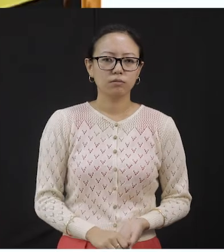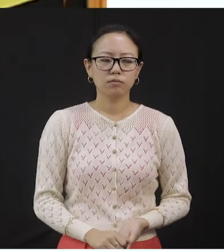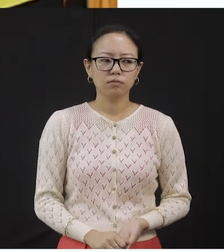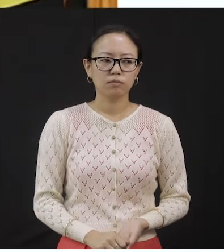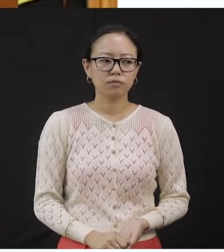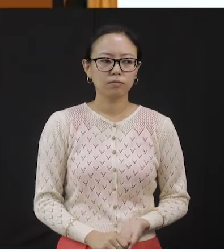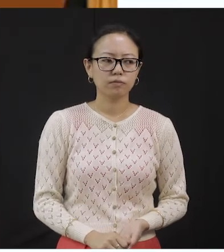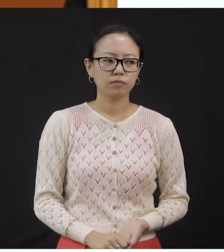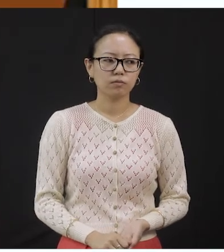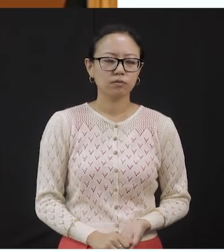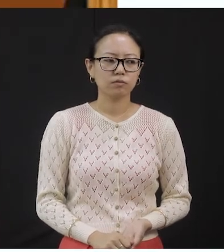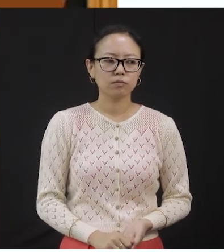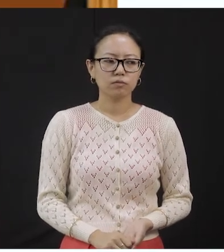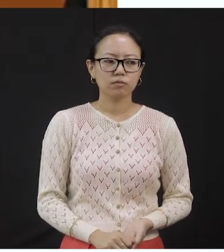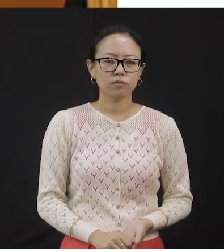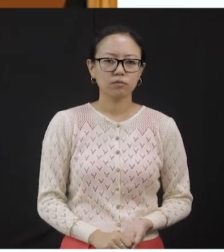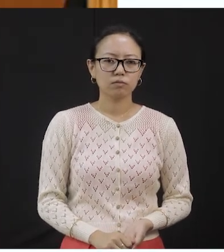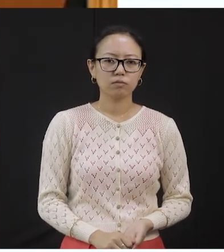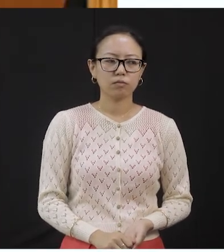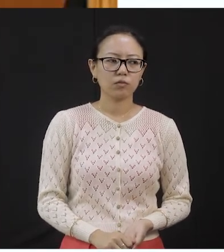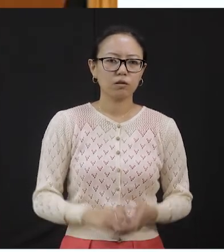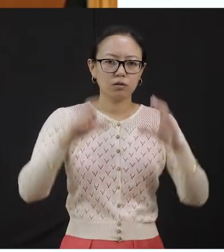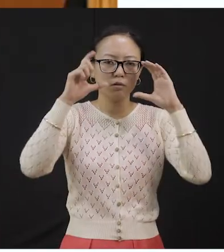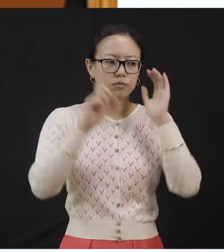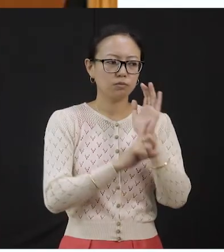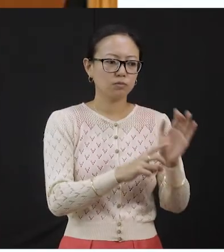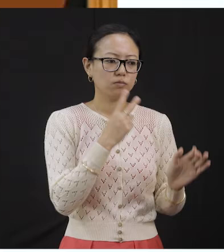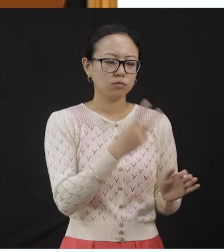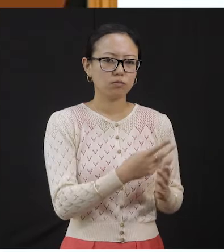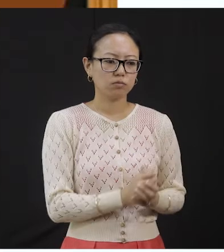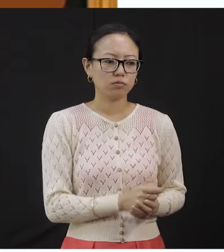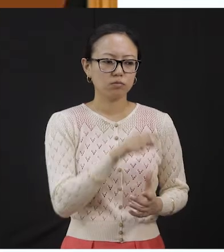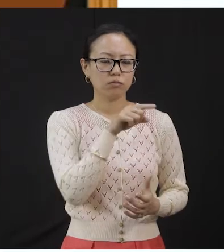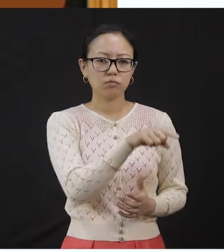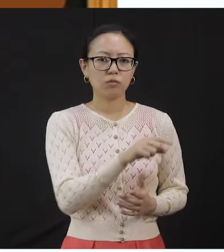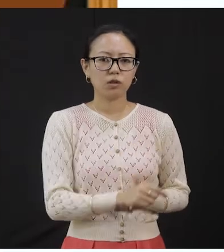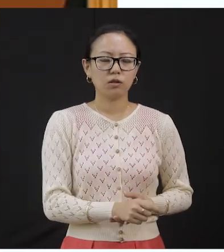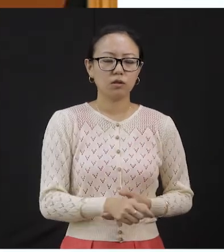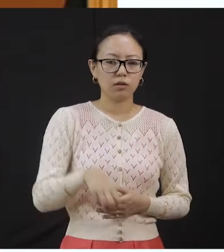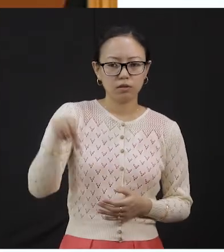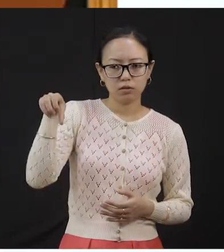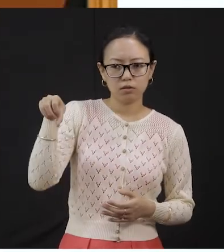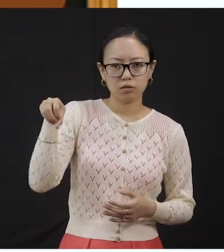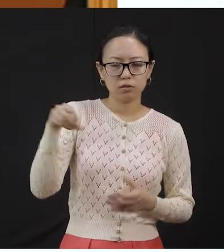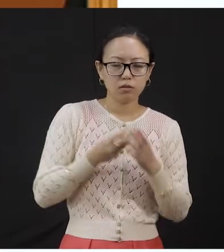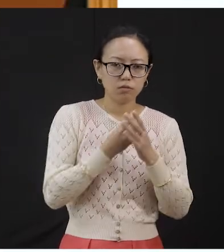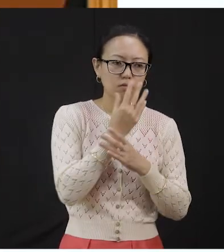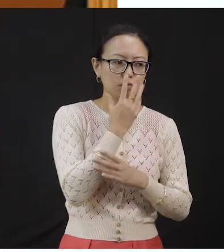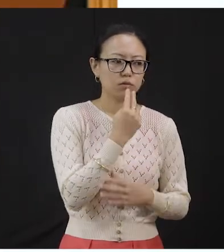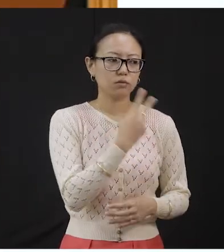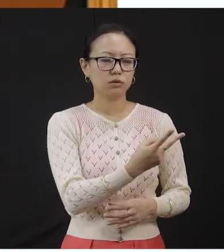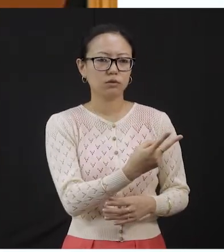Okay? Then, here we can see 9 flowers, right? 1, 2,